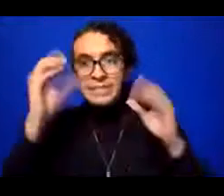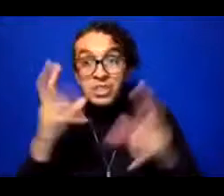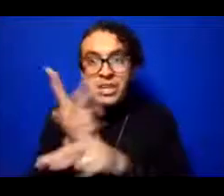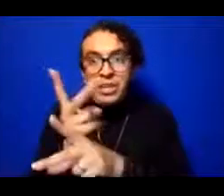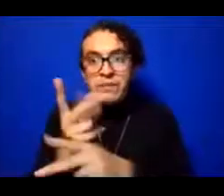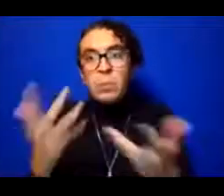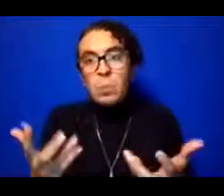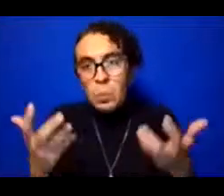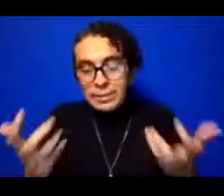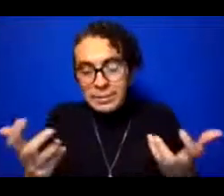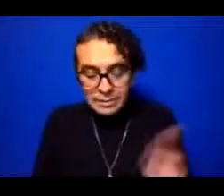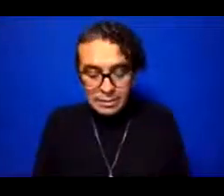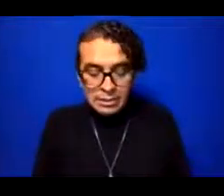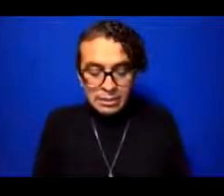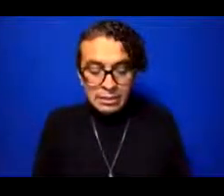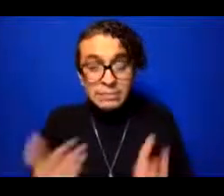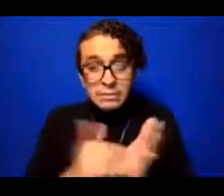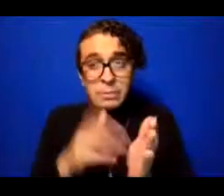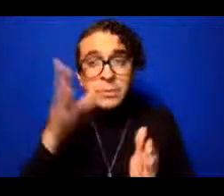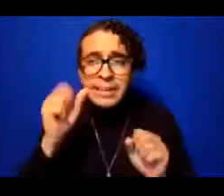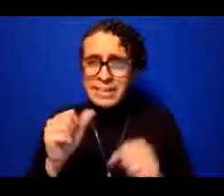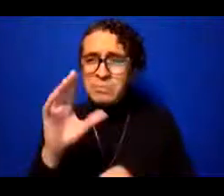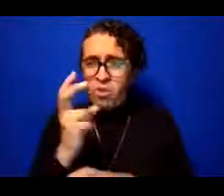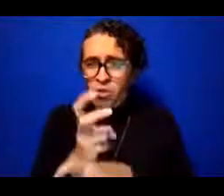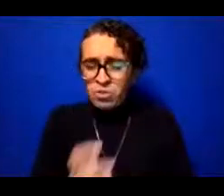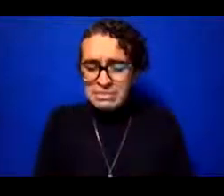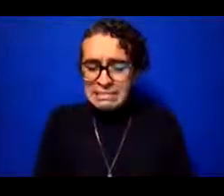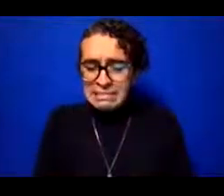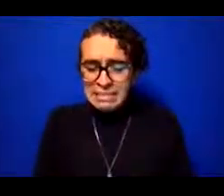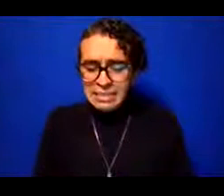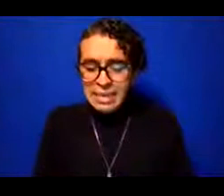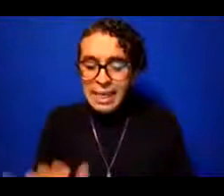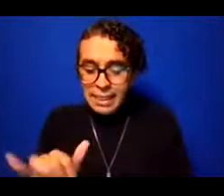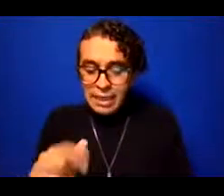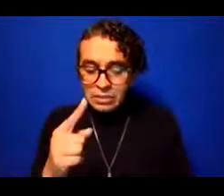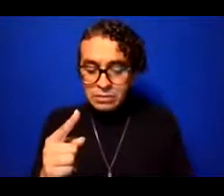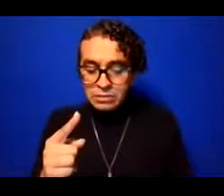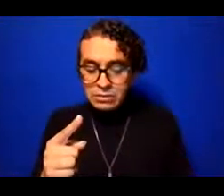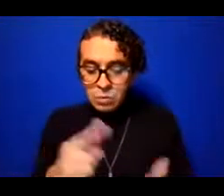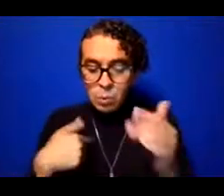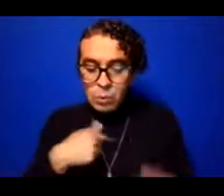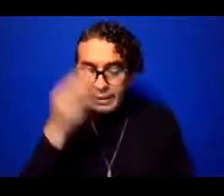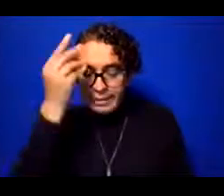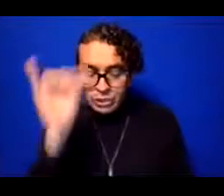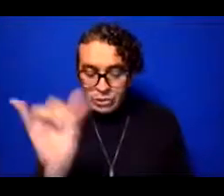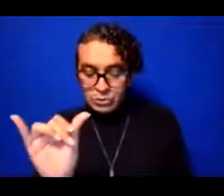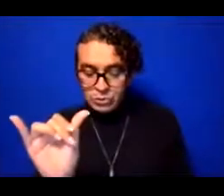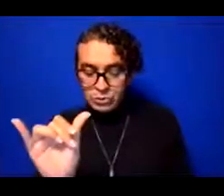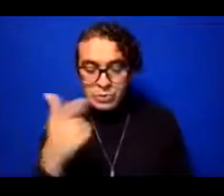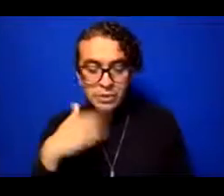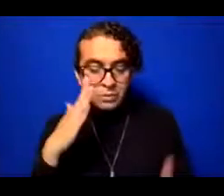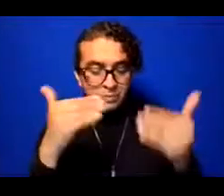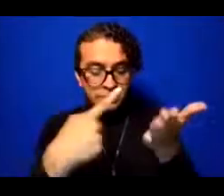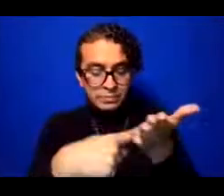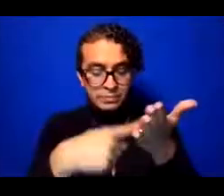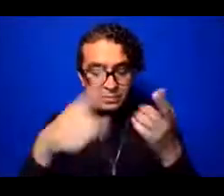want. Because, you know, again, parenting can be hard sometimes. And I think that's kind of what we were thinking about. We actually, I'm going to jump into talking just a